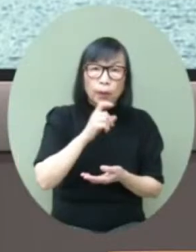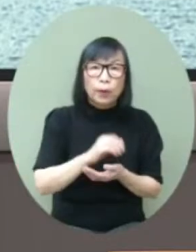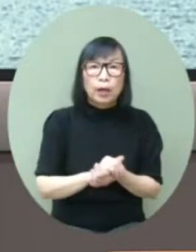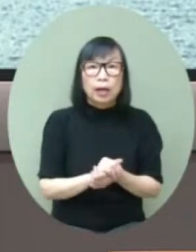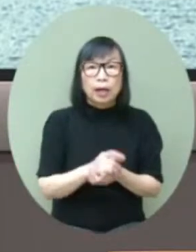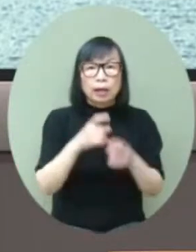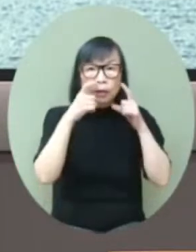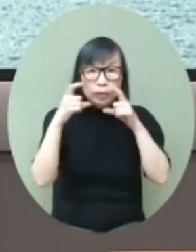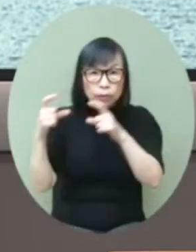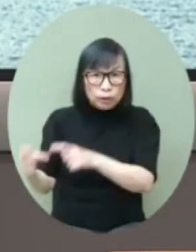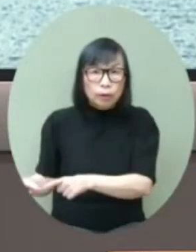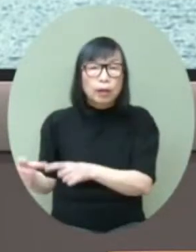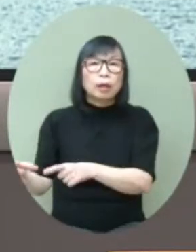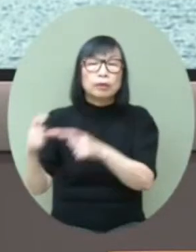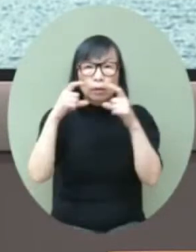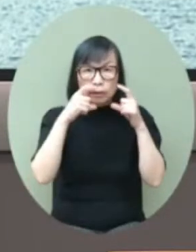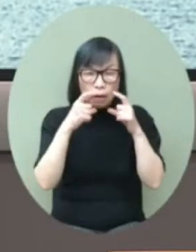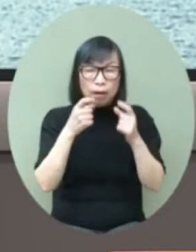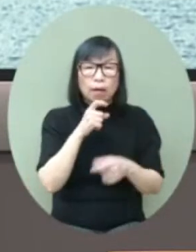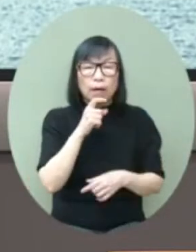was drinking, and she took off.